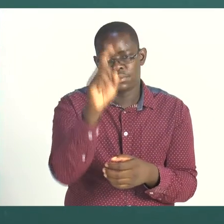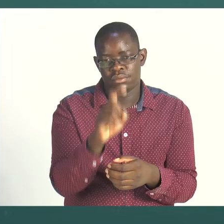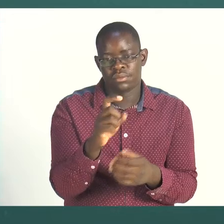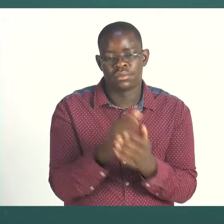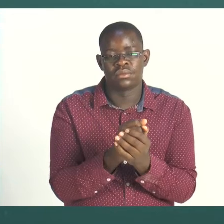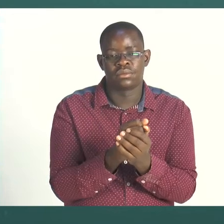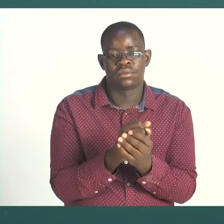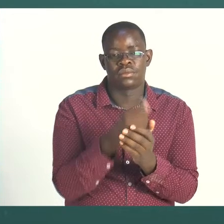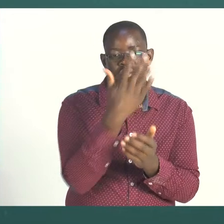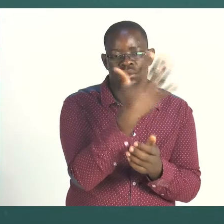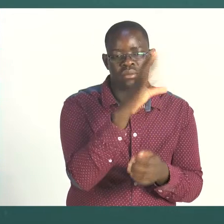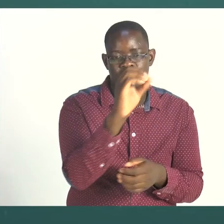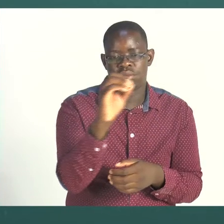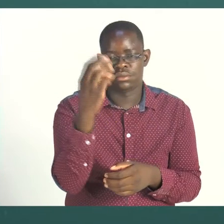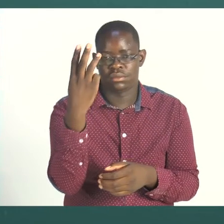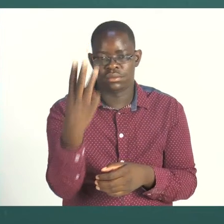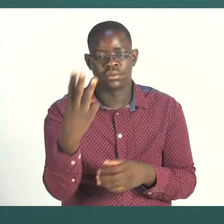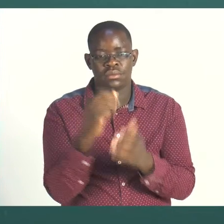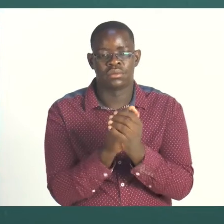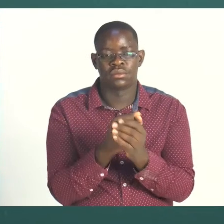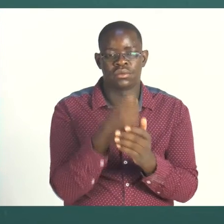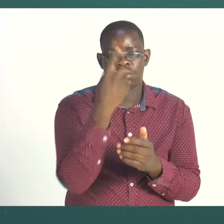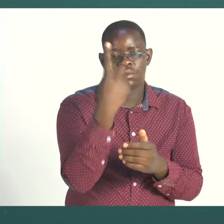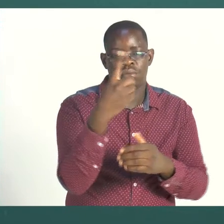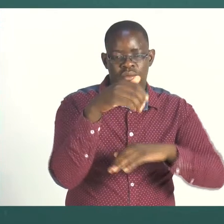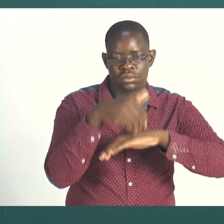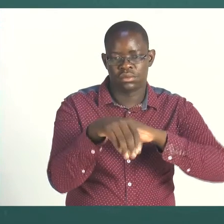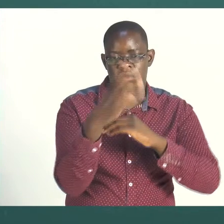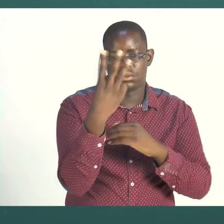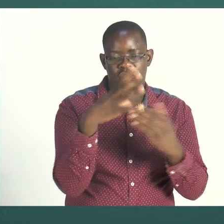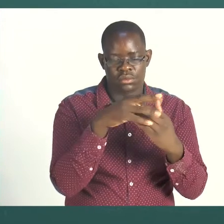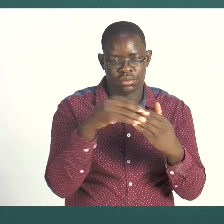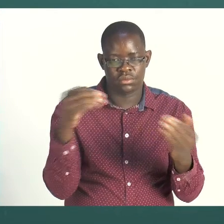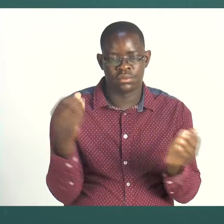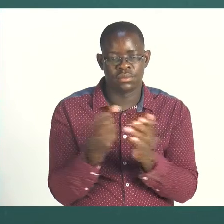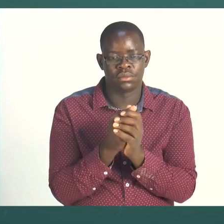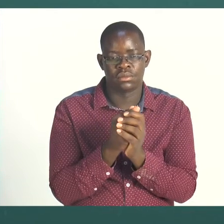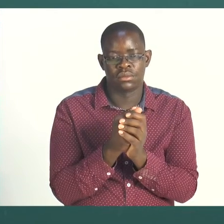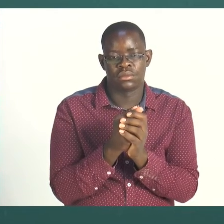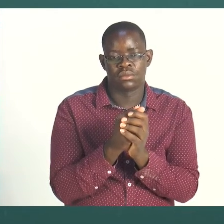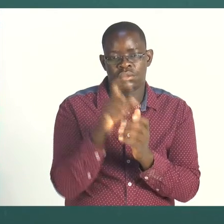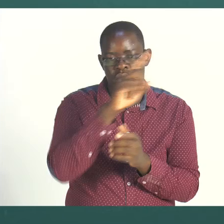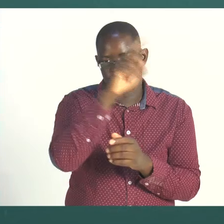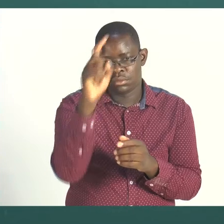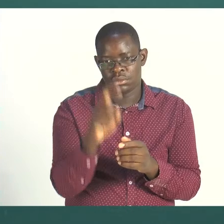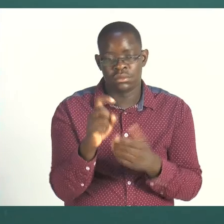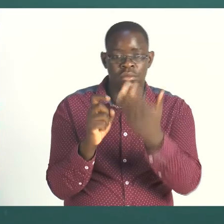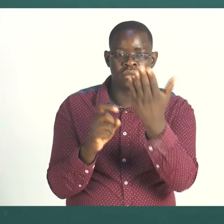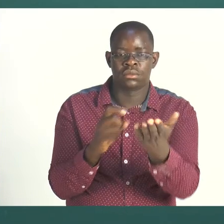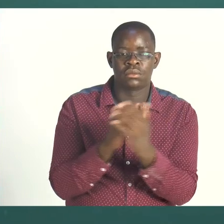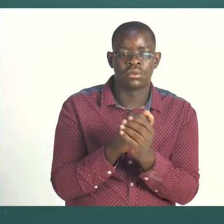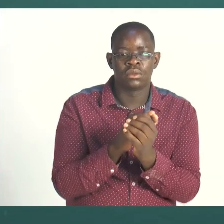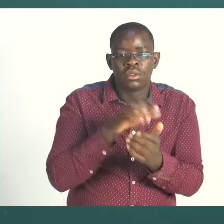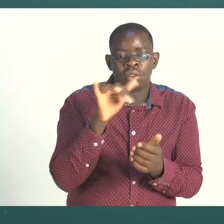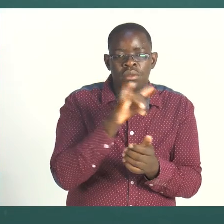to 5003. One SMS costs 3 Namibian dollars. Here is the question. Which